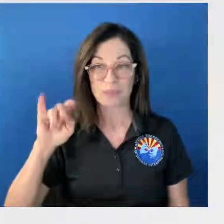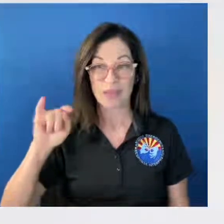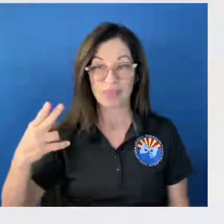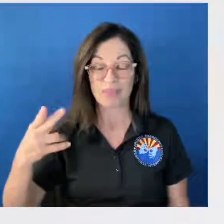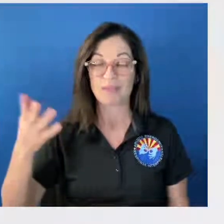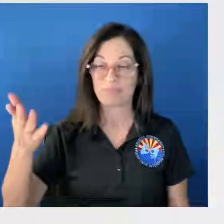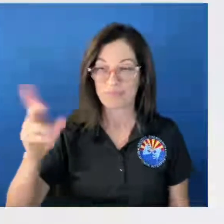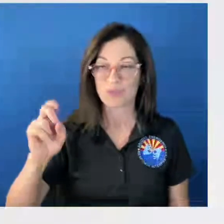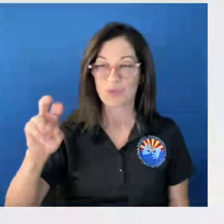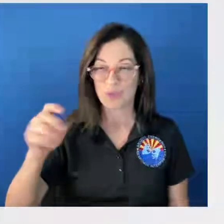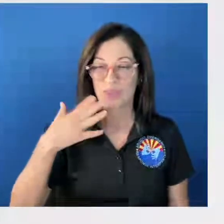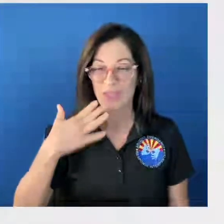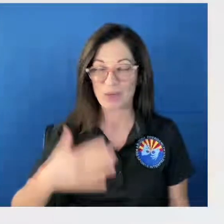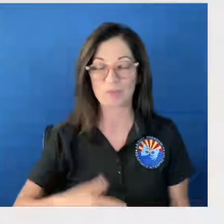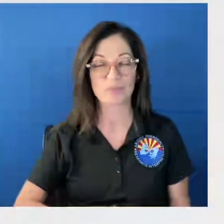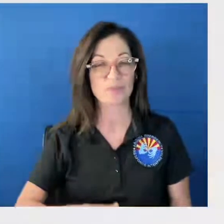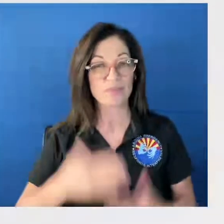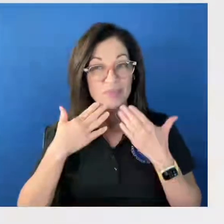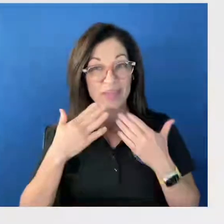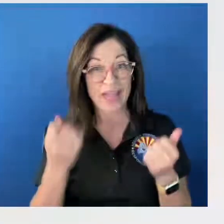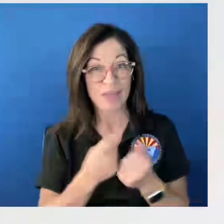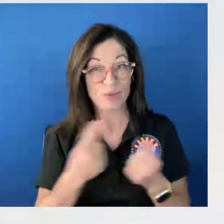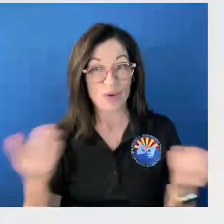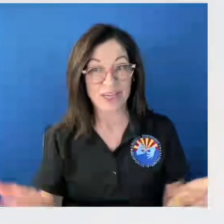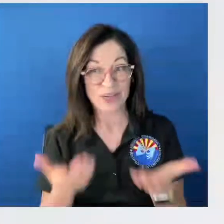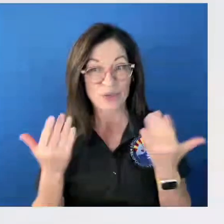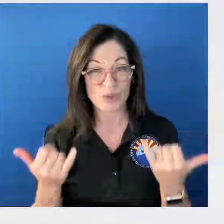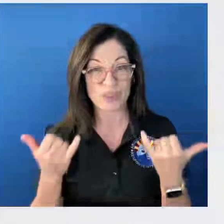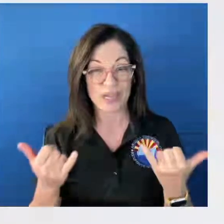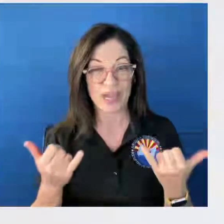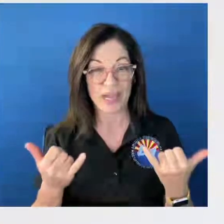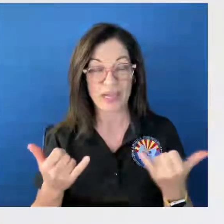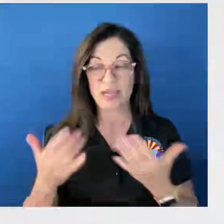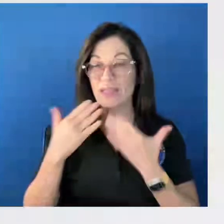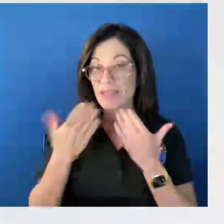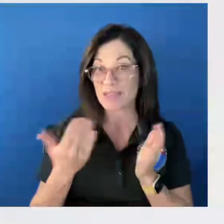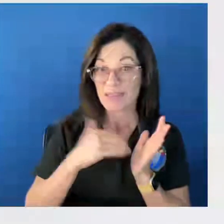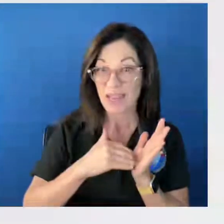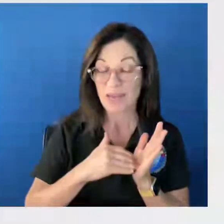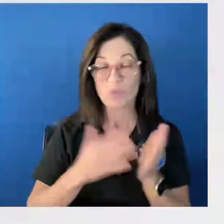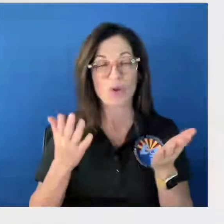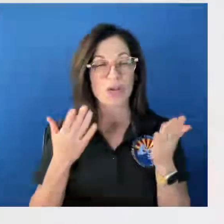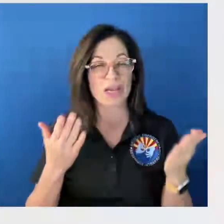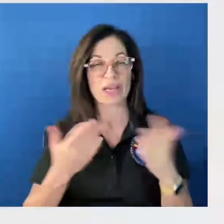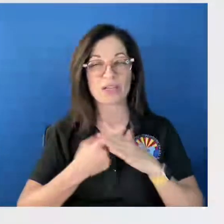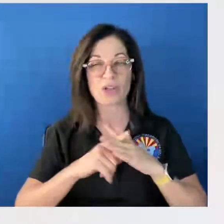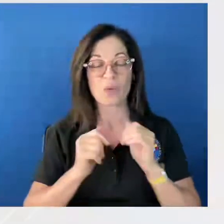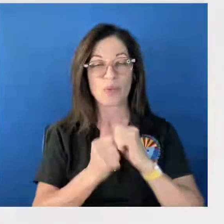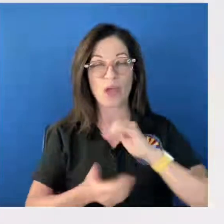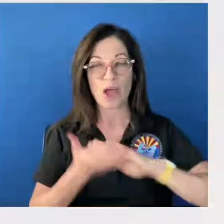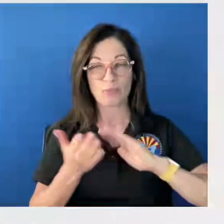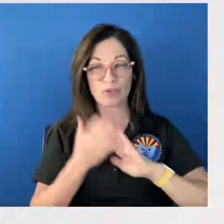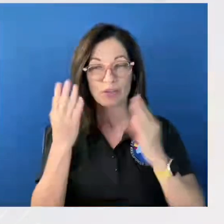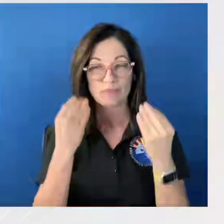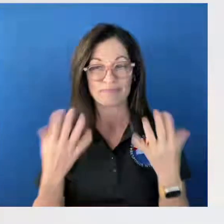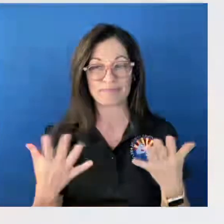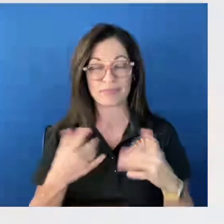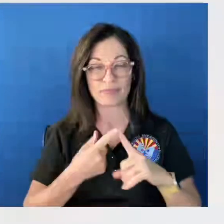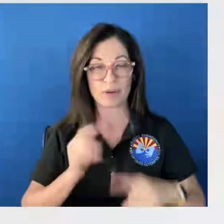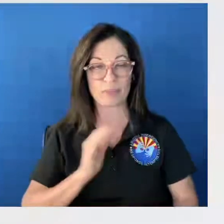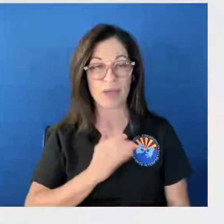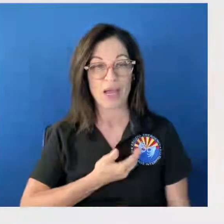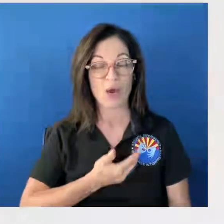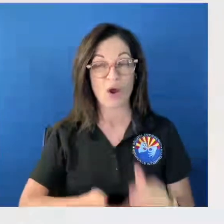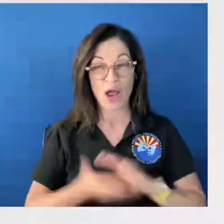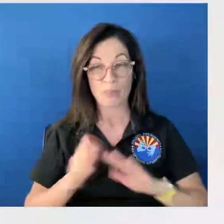Thank you. So I appreciate everyone being in the room this evening. Thank you again. And we're going to go ahead and get started with an operational briefing from our Operations